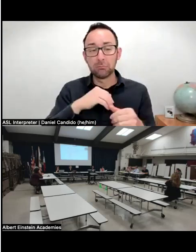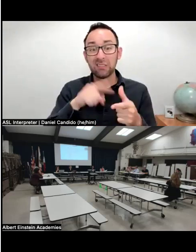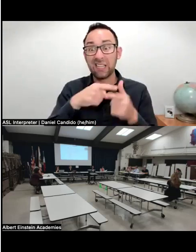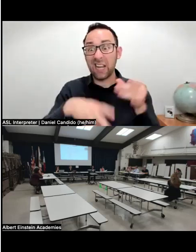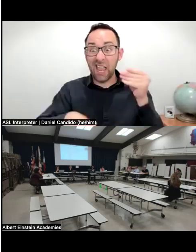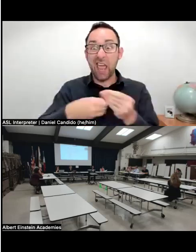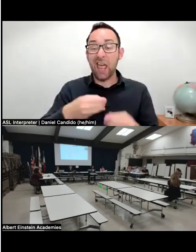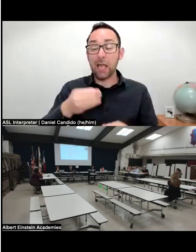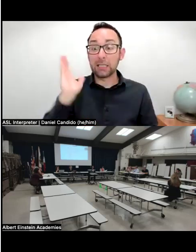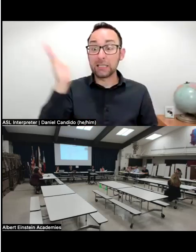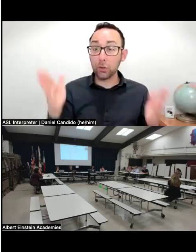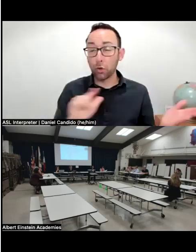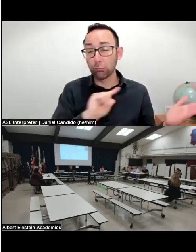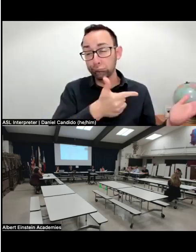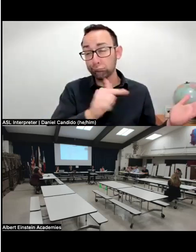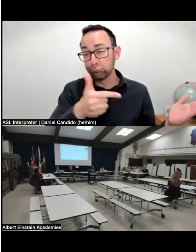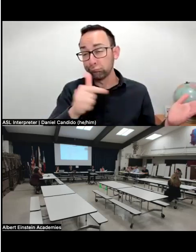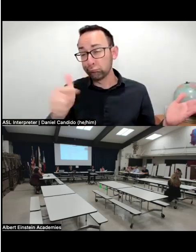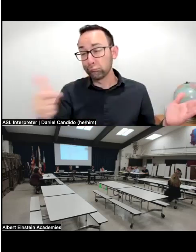I think is